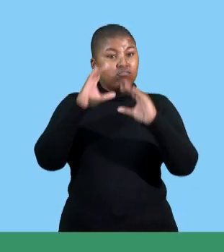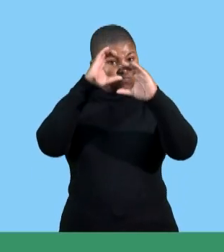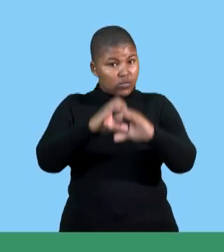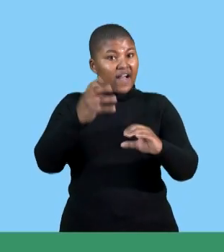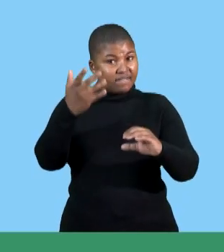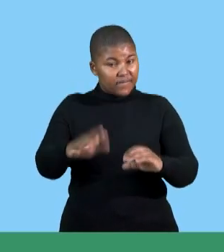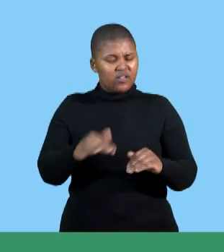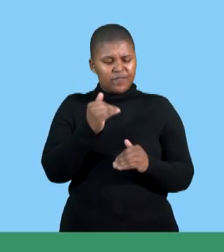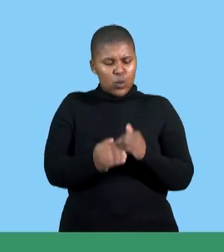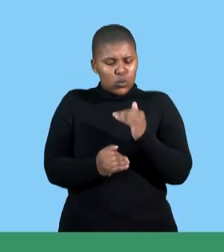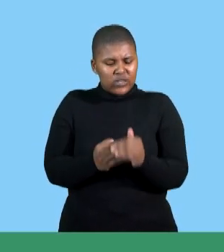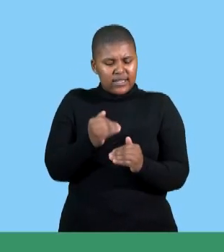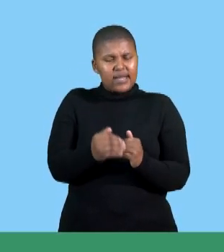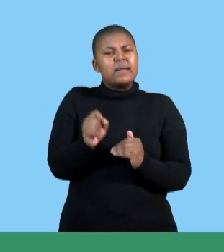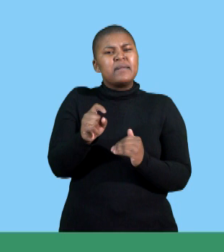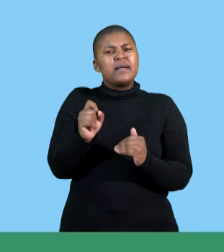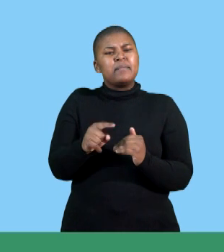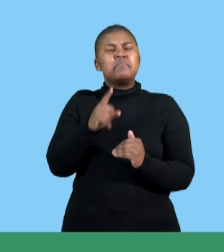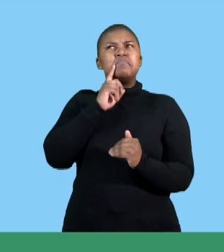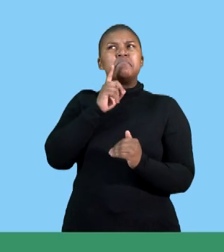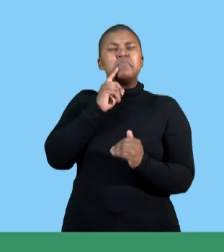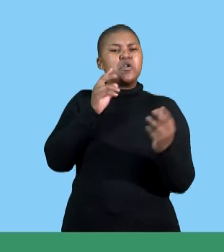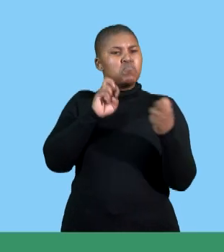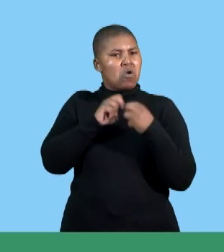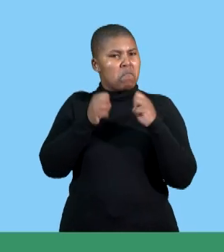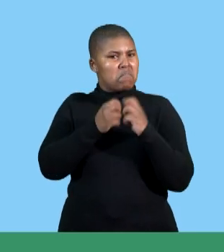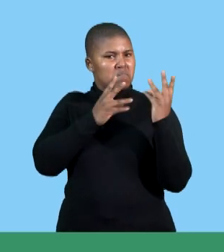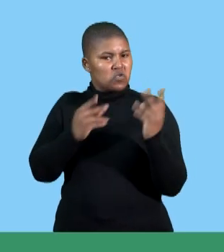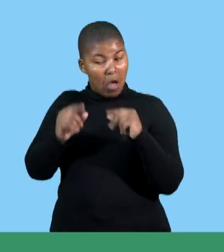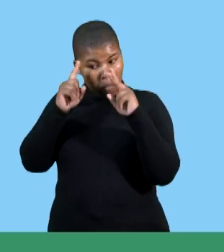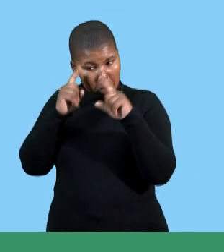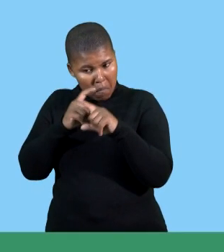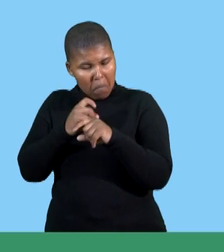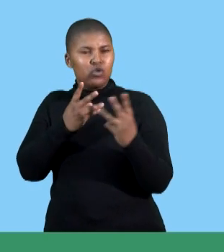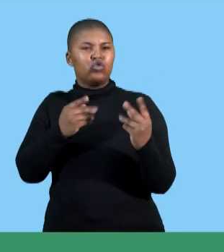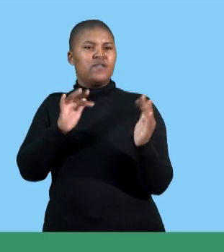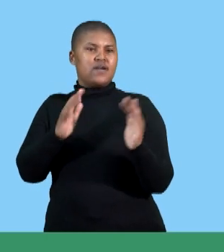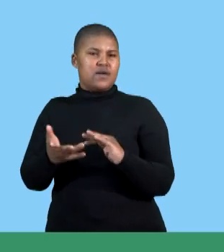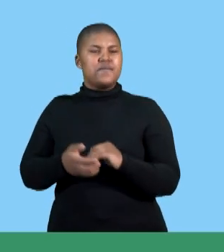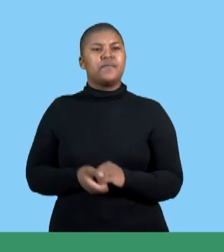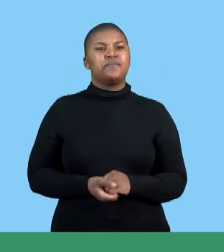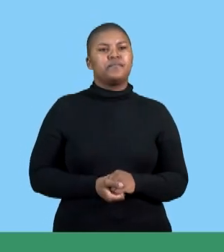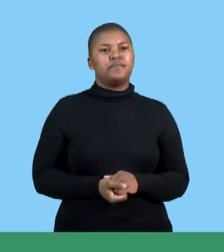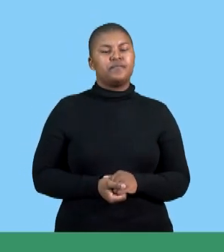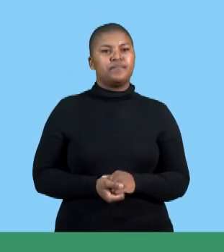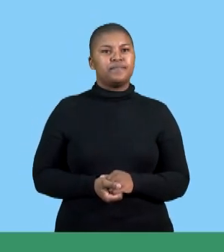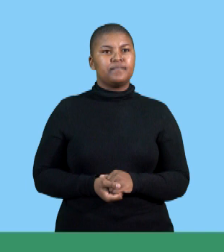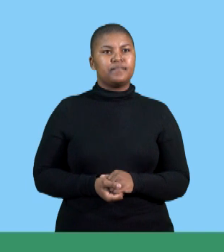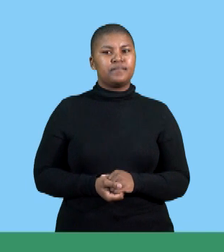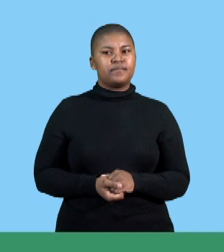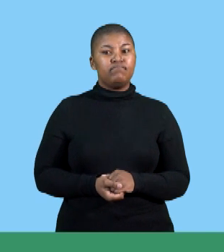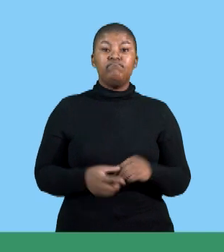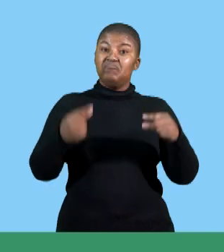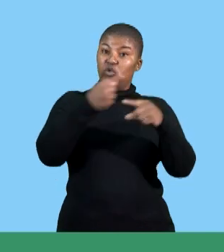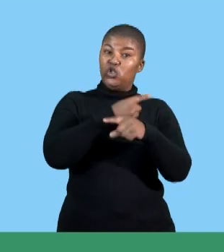We said this is a process of finding solutions to difficult or complex issues, right? So